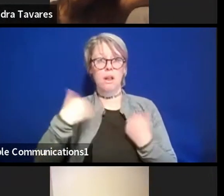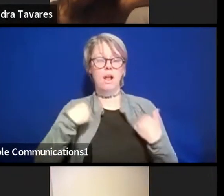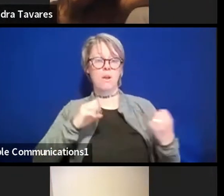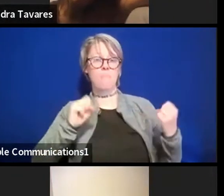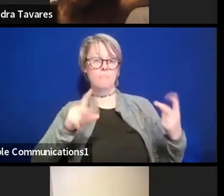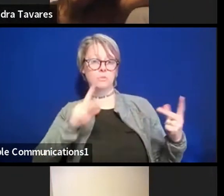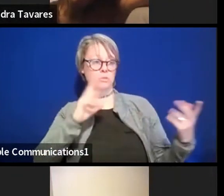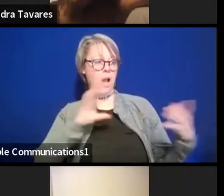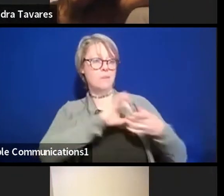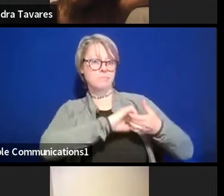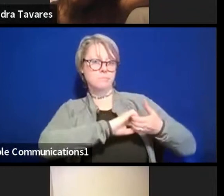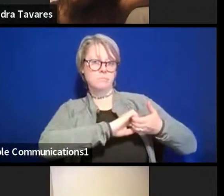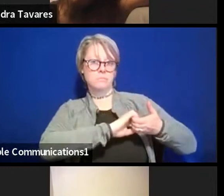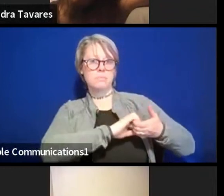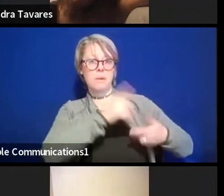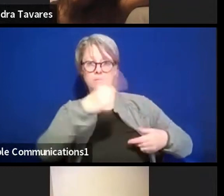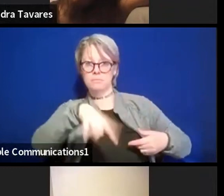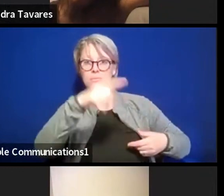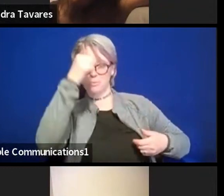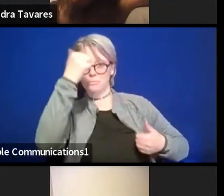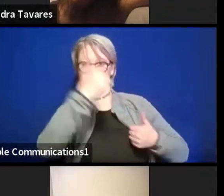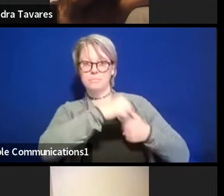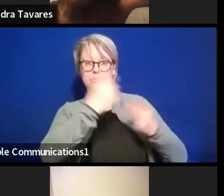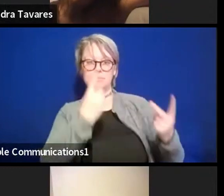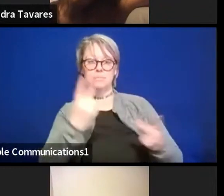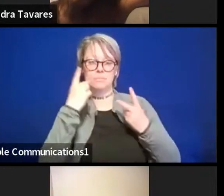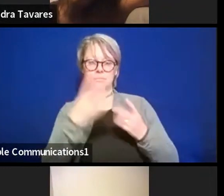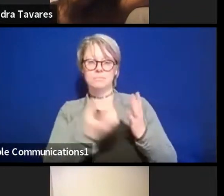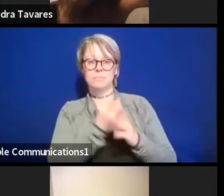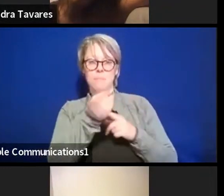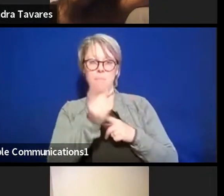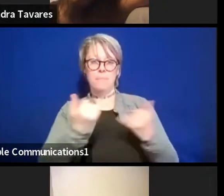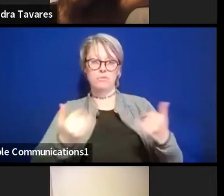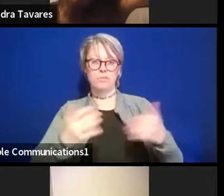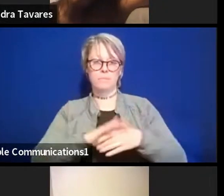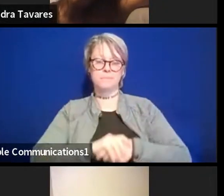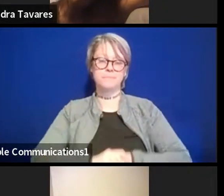other people are holding. We can take that moment now.